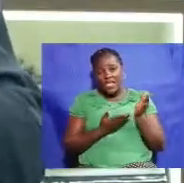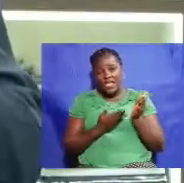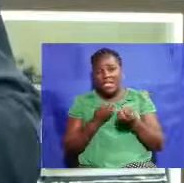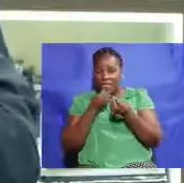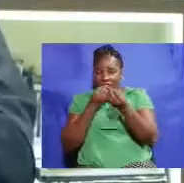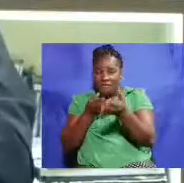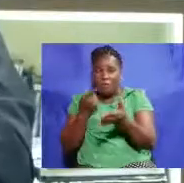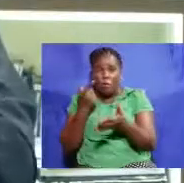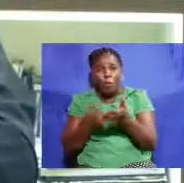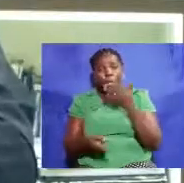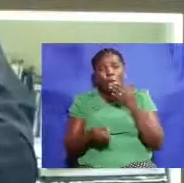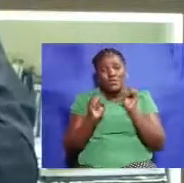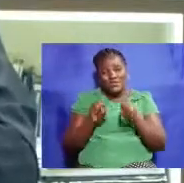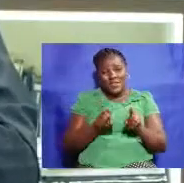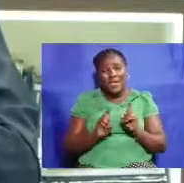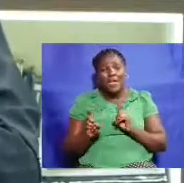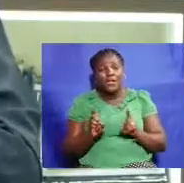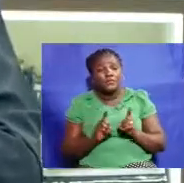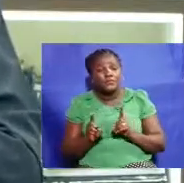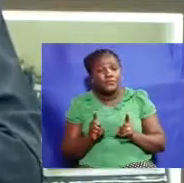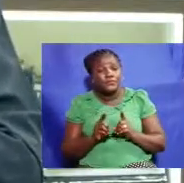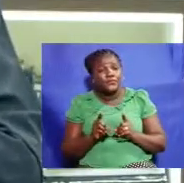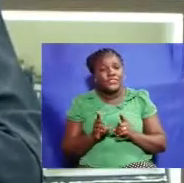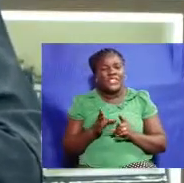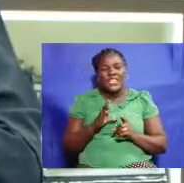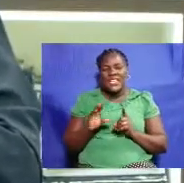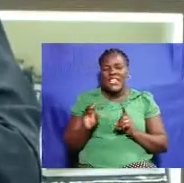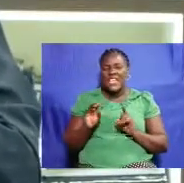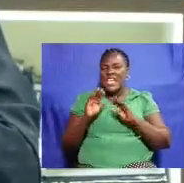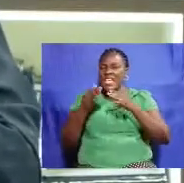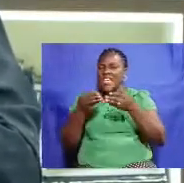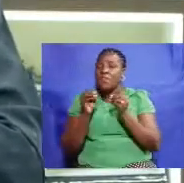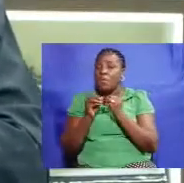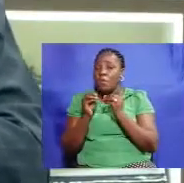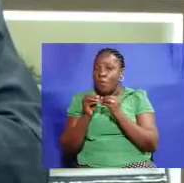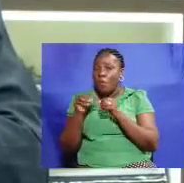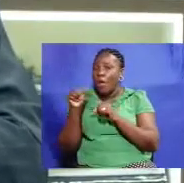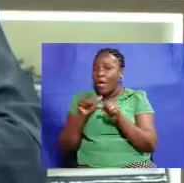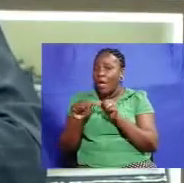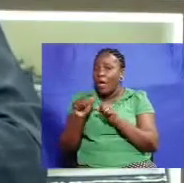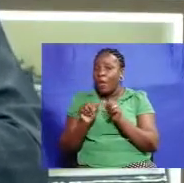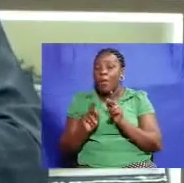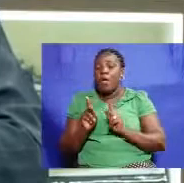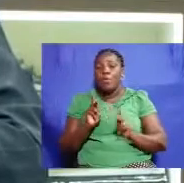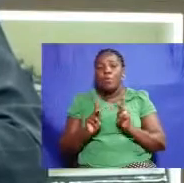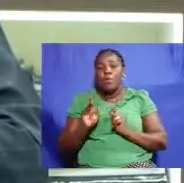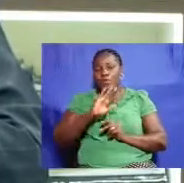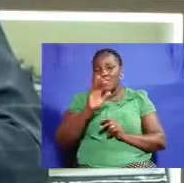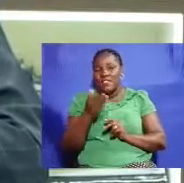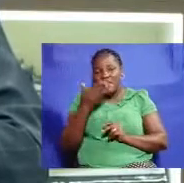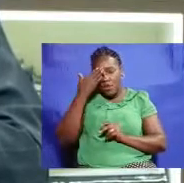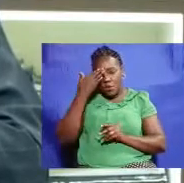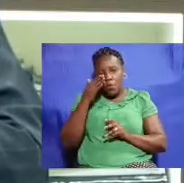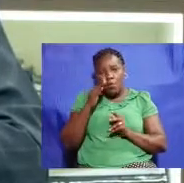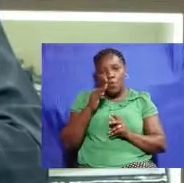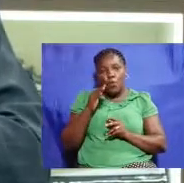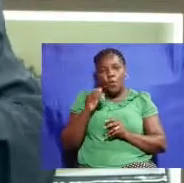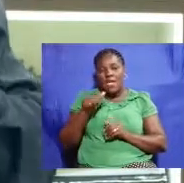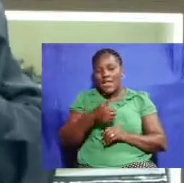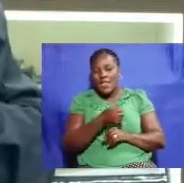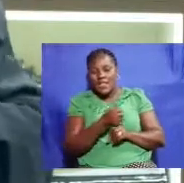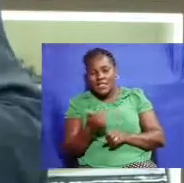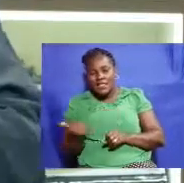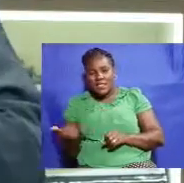it's a very big lesson for people who do not know anything about person with disability. And you see, it has become